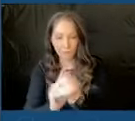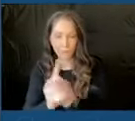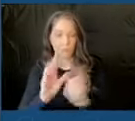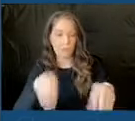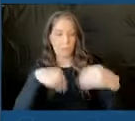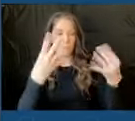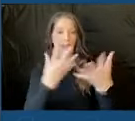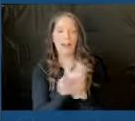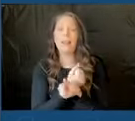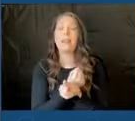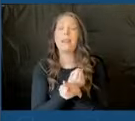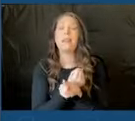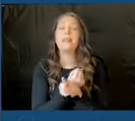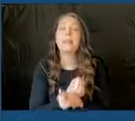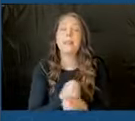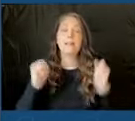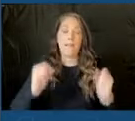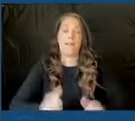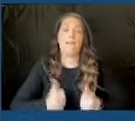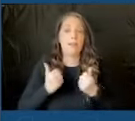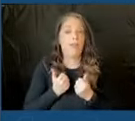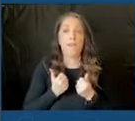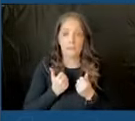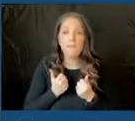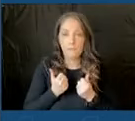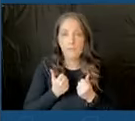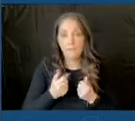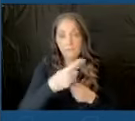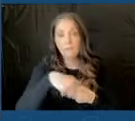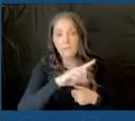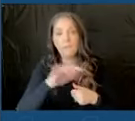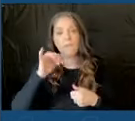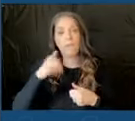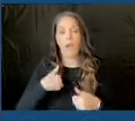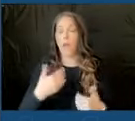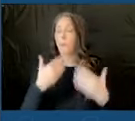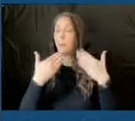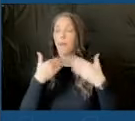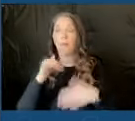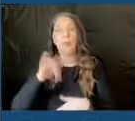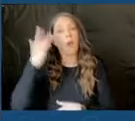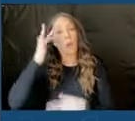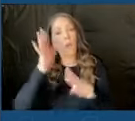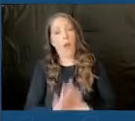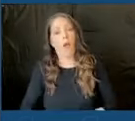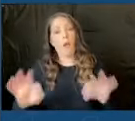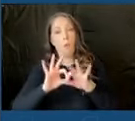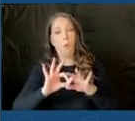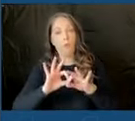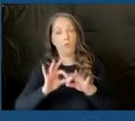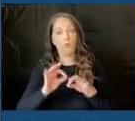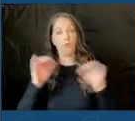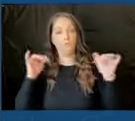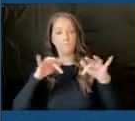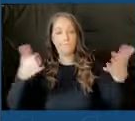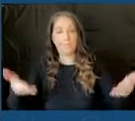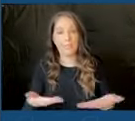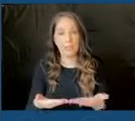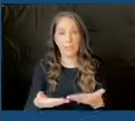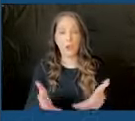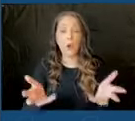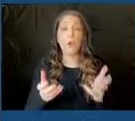I will always be grateful, and that is why it was important to come to this particular site to talk about some very, very good news related